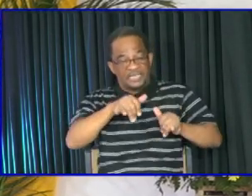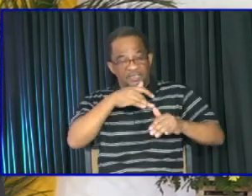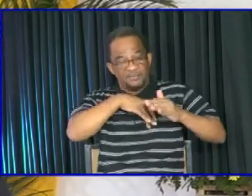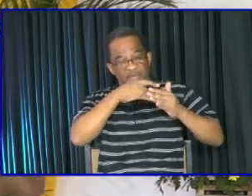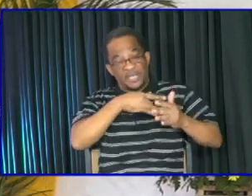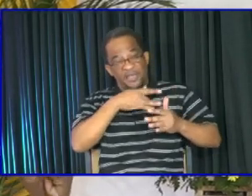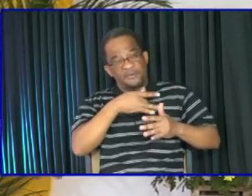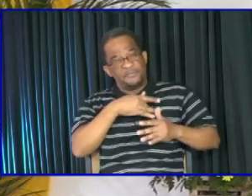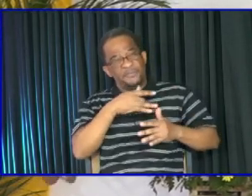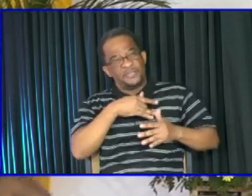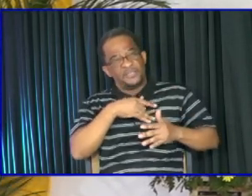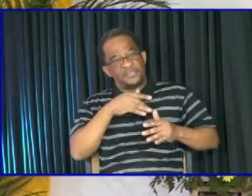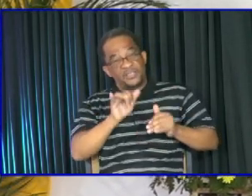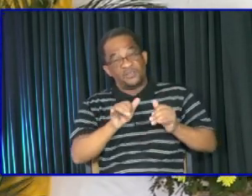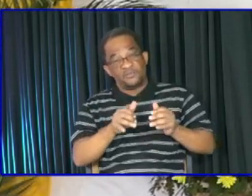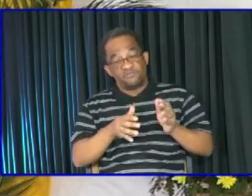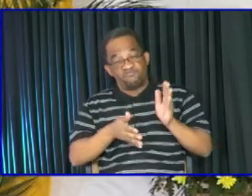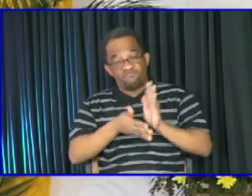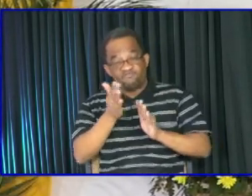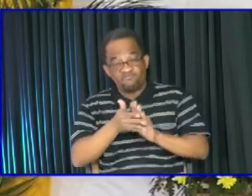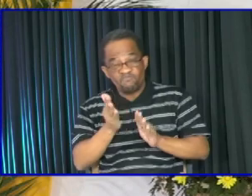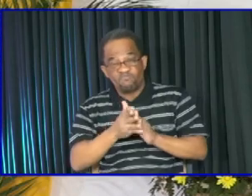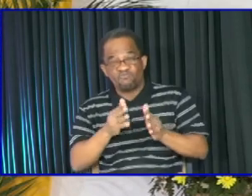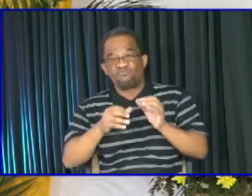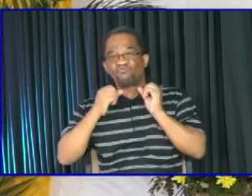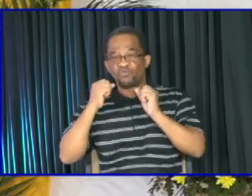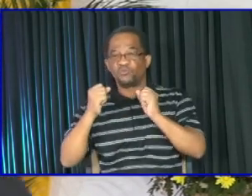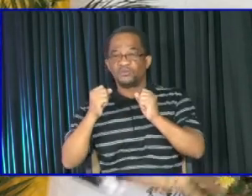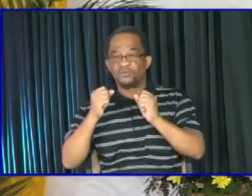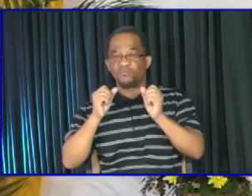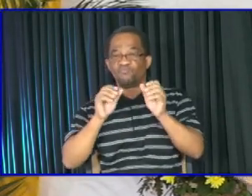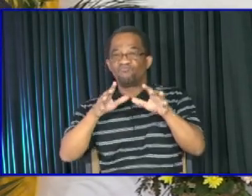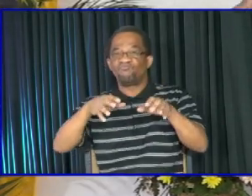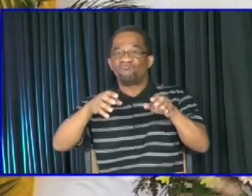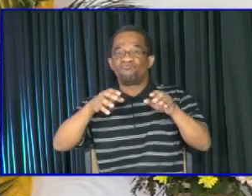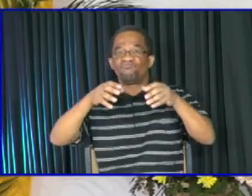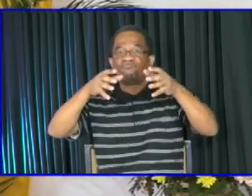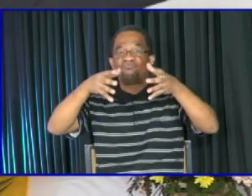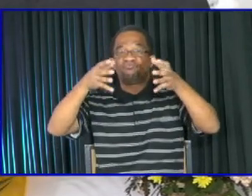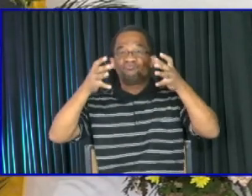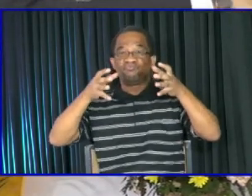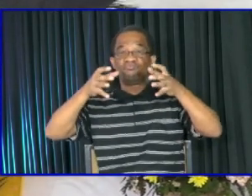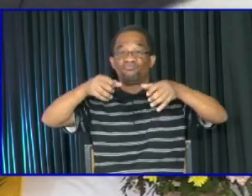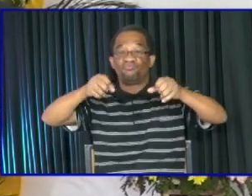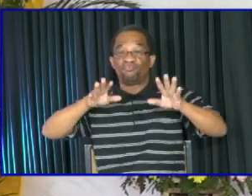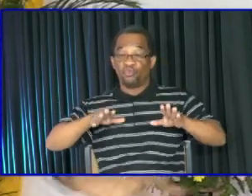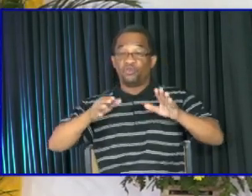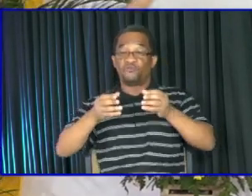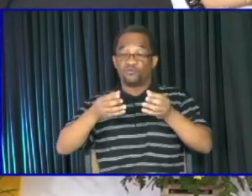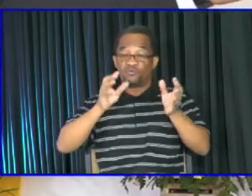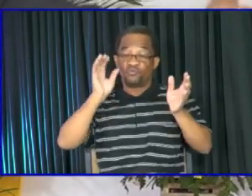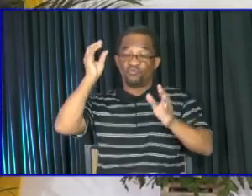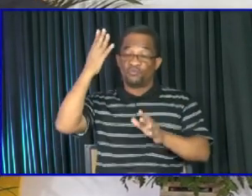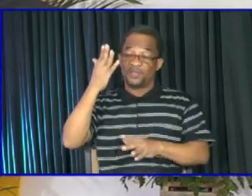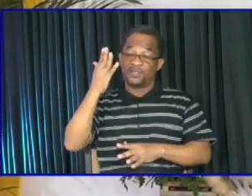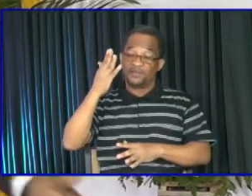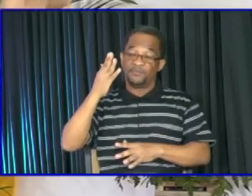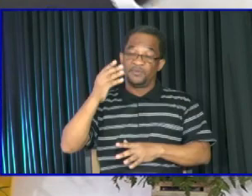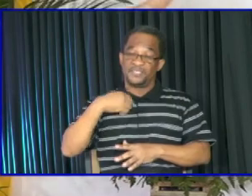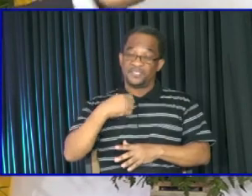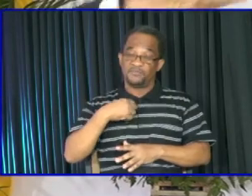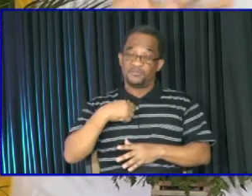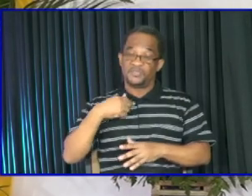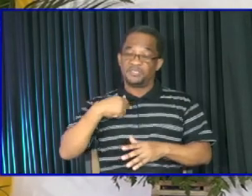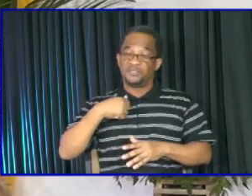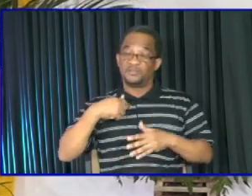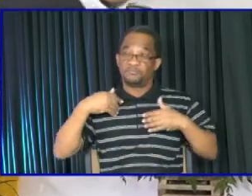you run boldly before the throne of grace and you decide to sing, "All to Jesus I surrender.